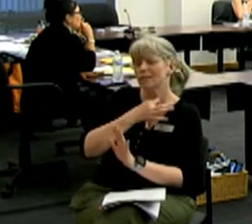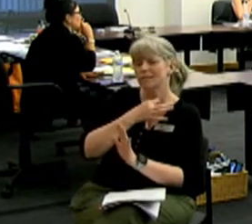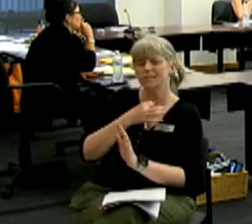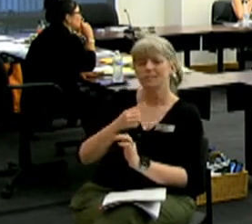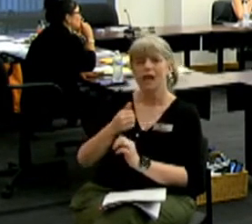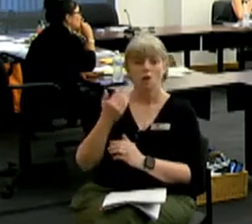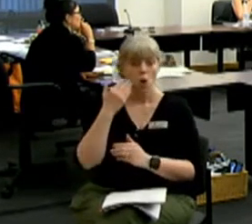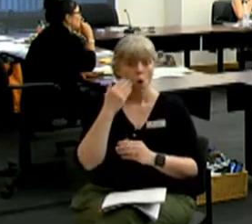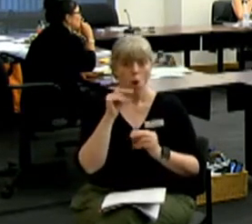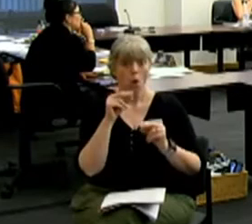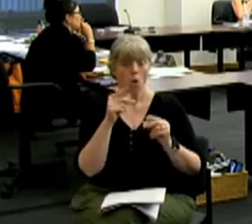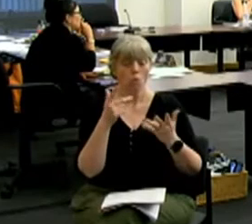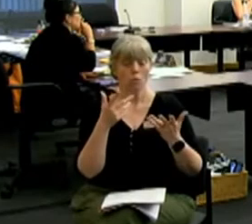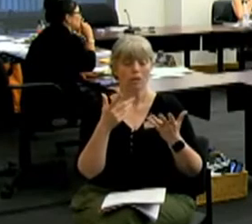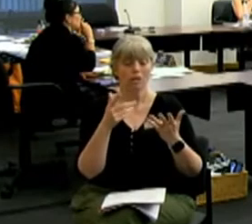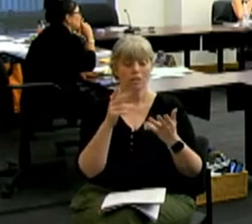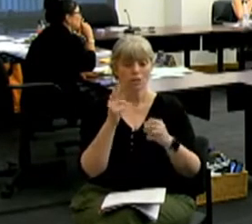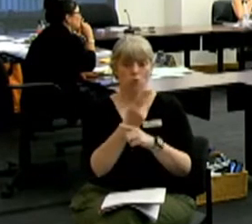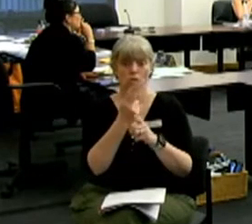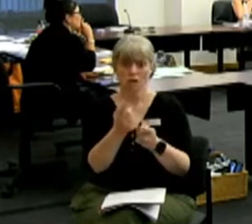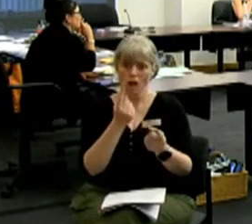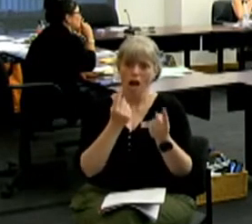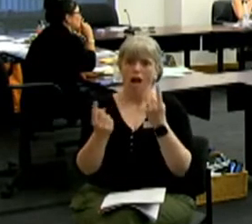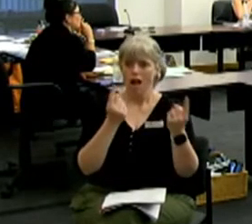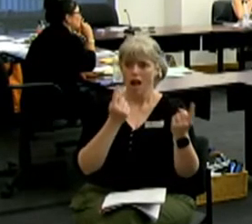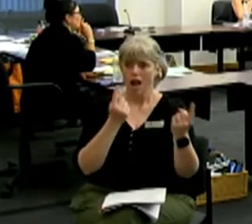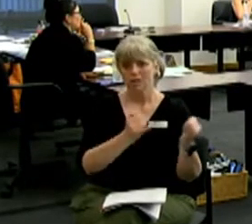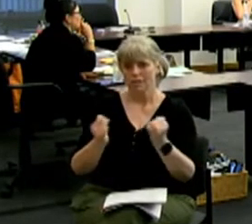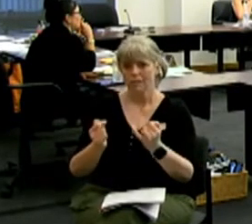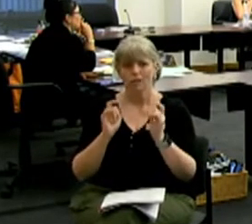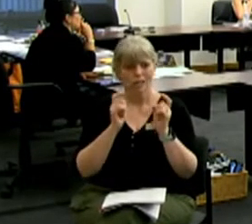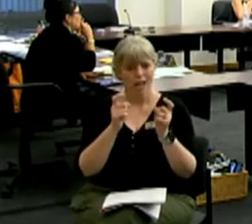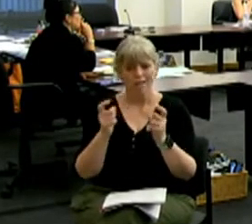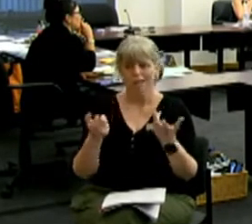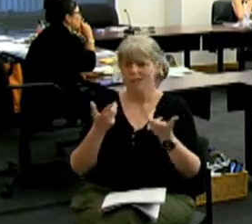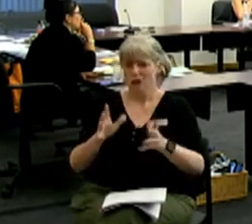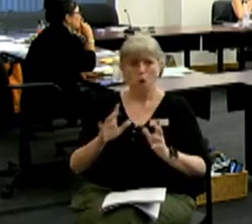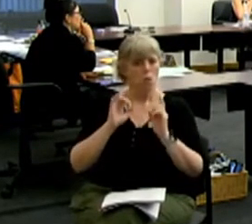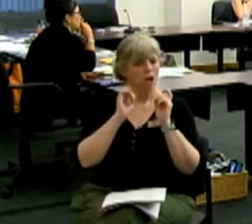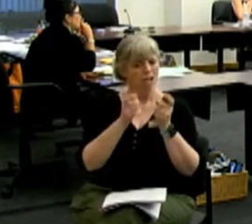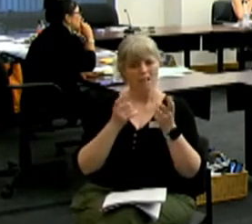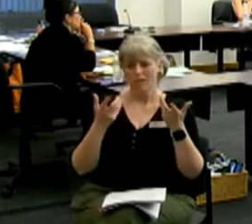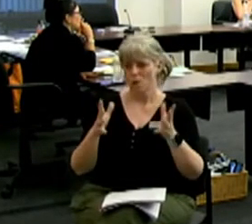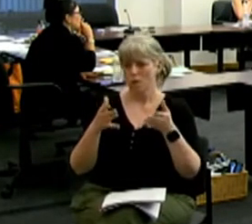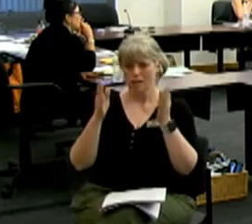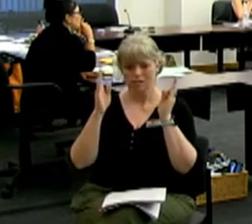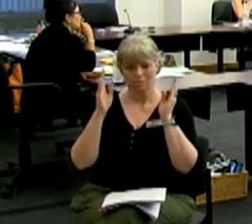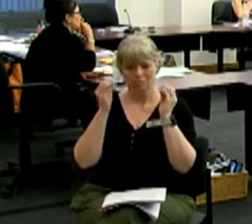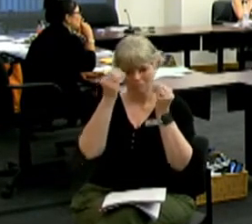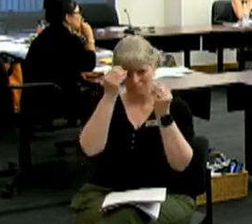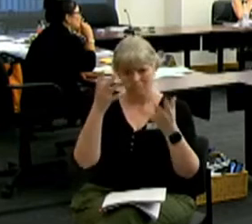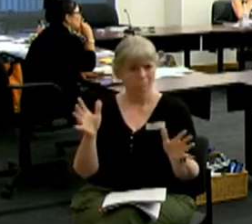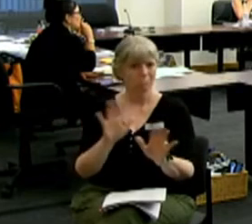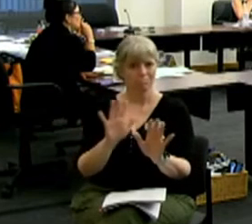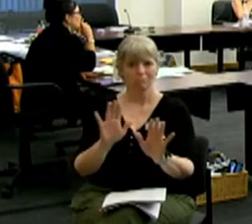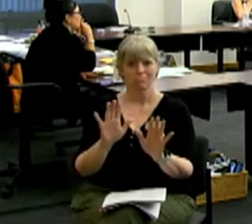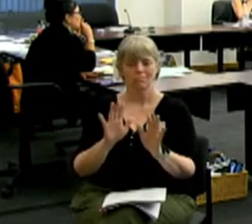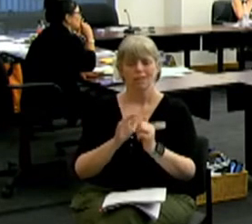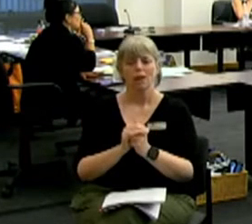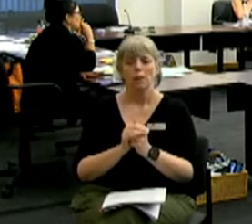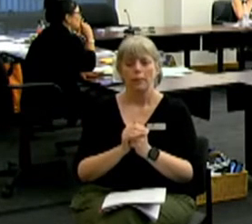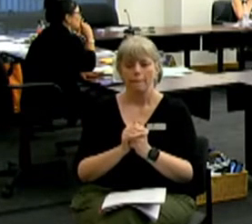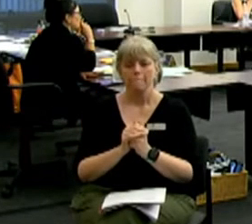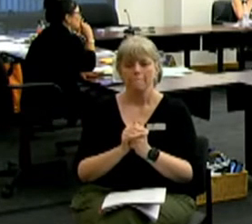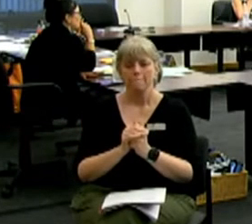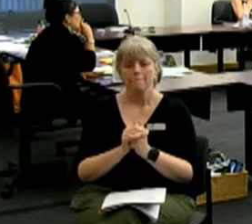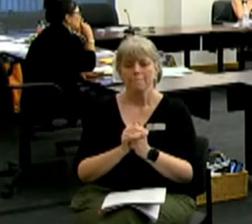know, no, we used to call them up individually and give them a gift. They don't want gifts. They don't want a lot of acknowledgement. They give, you know, for